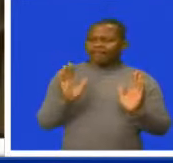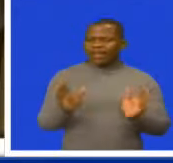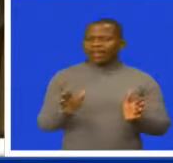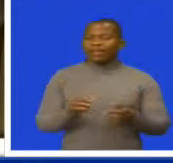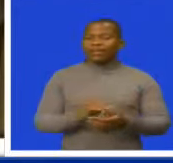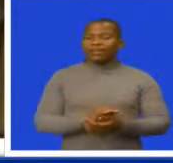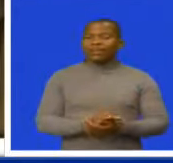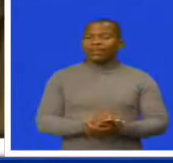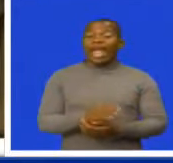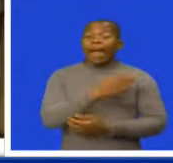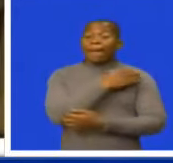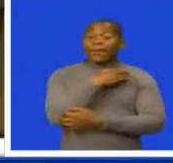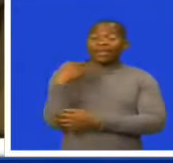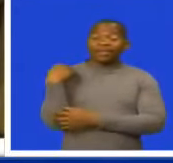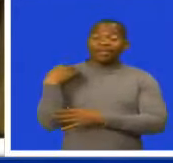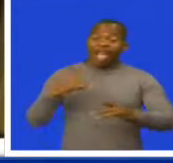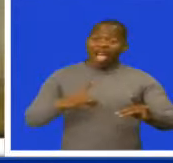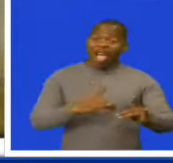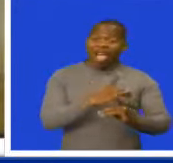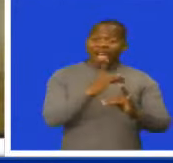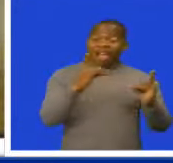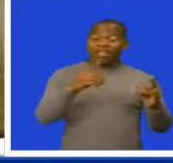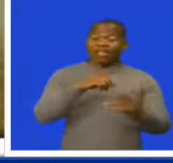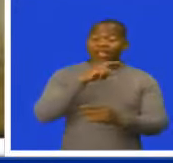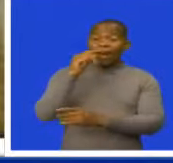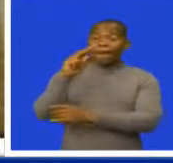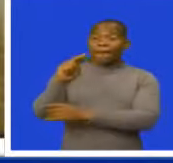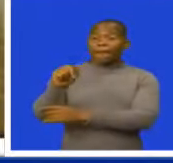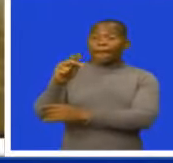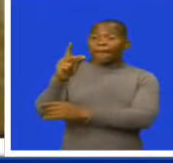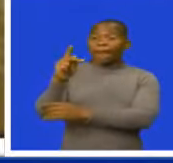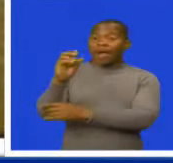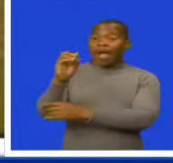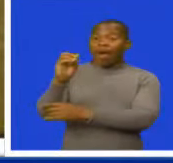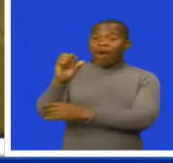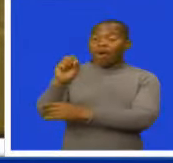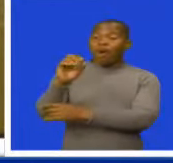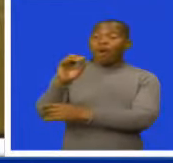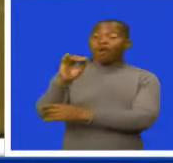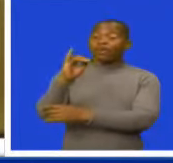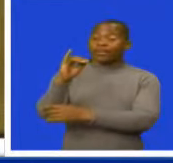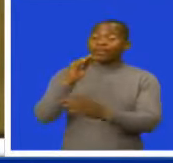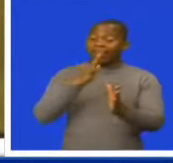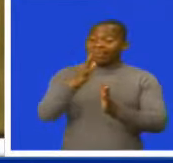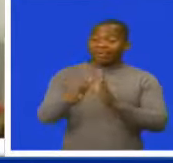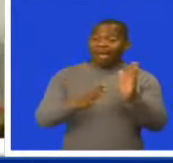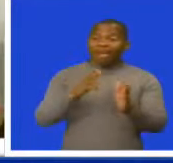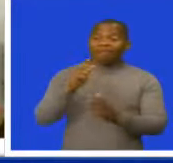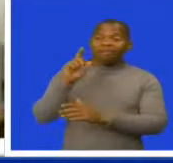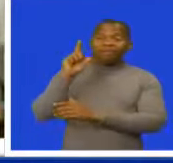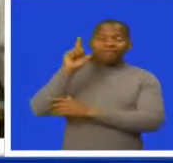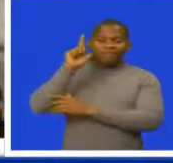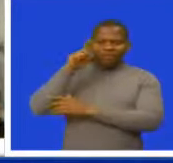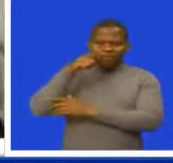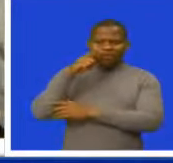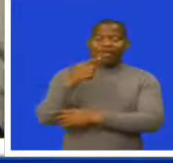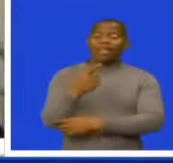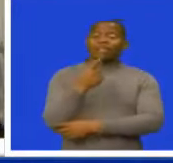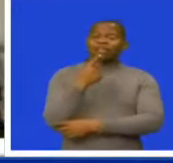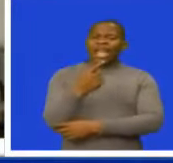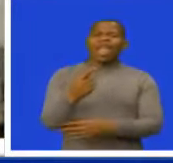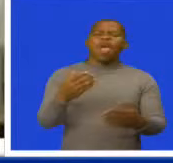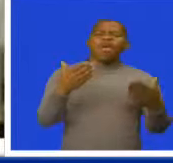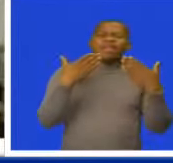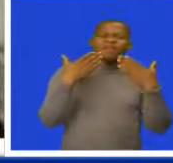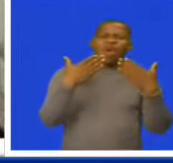libonga kakhulu ngalolu sito nekuthi le mishini itawusita kakhulu njengoba sikhulu sidingo sawo. Le mishini mihle kakhulu